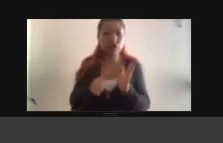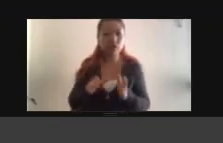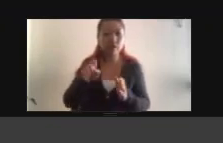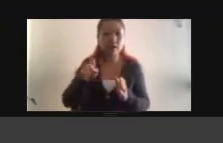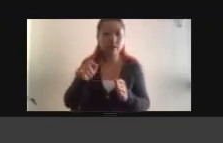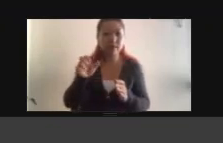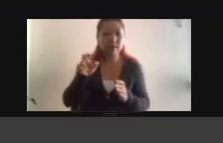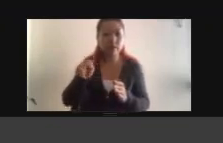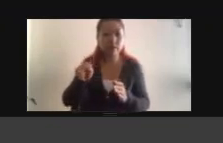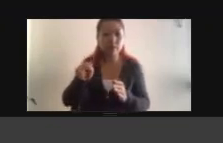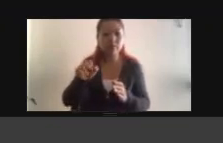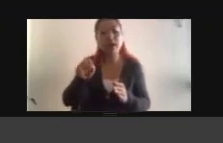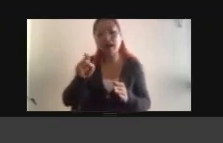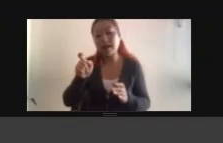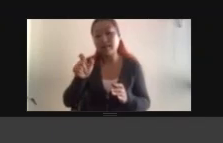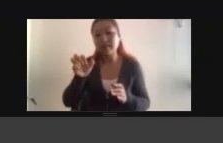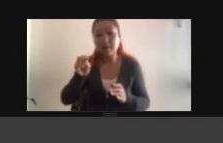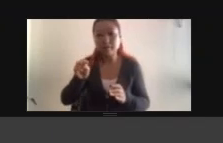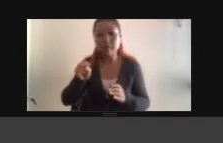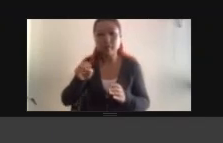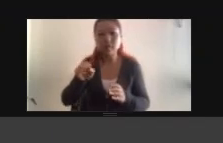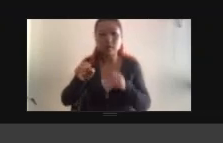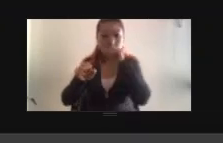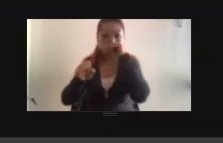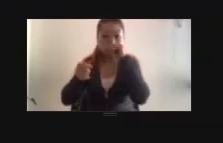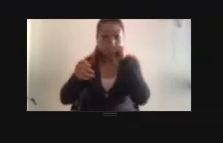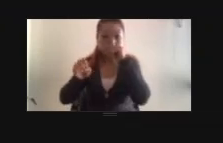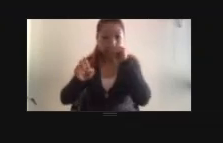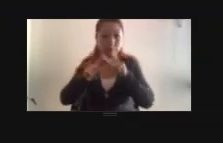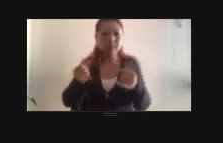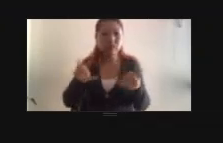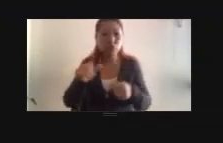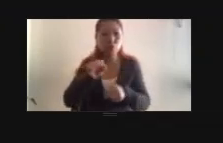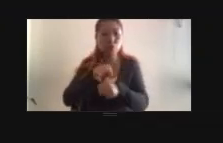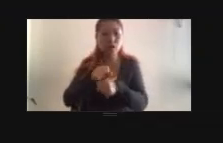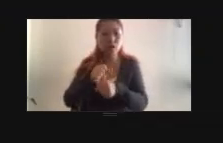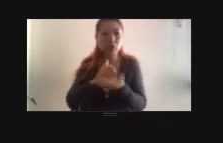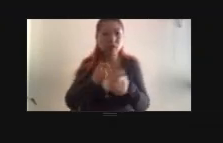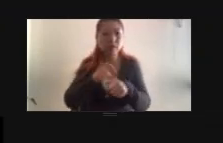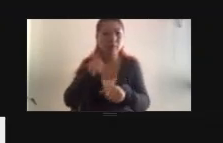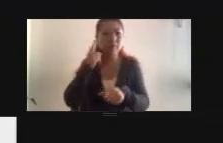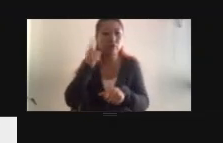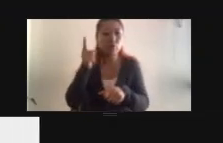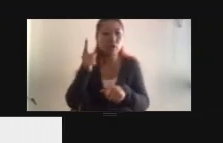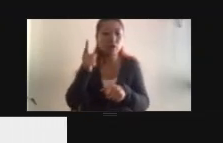I'm continuing to work for UTMB part-time as the residency program director.